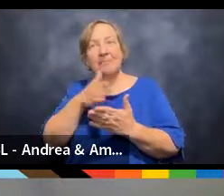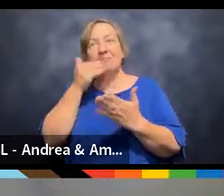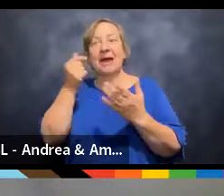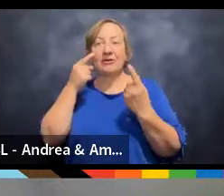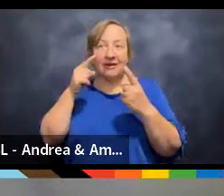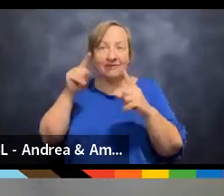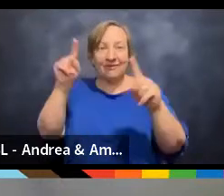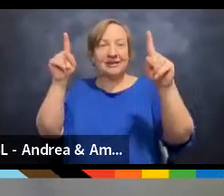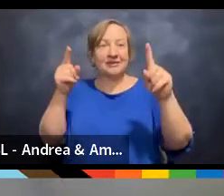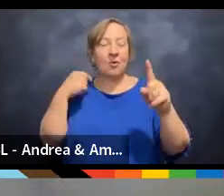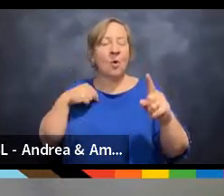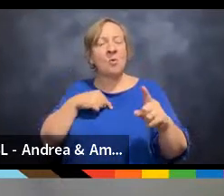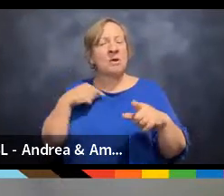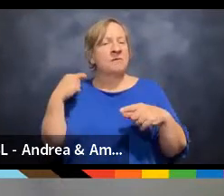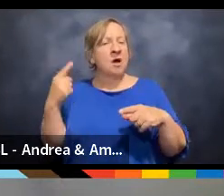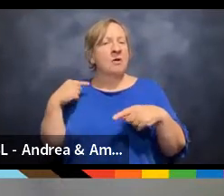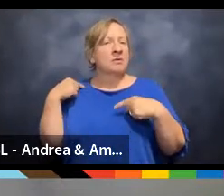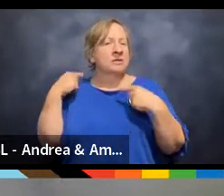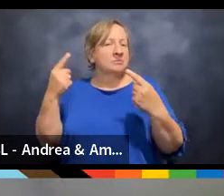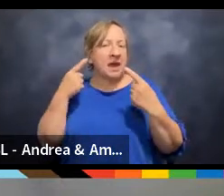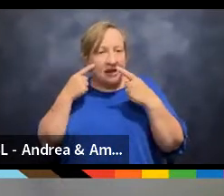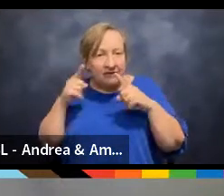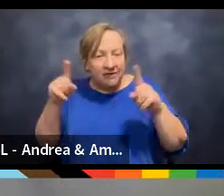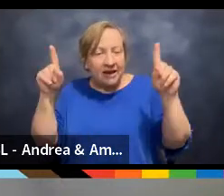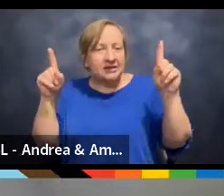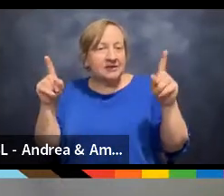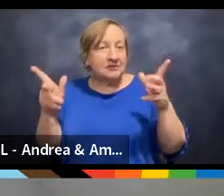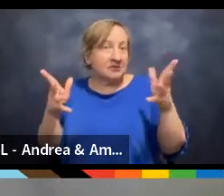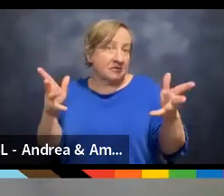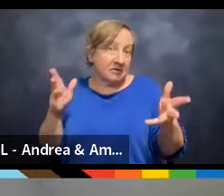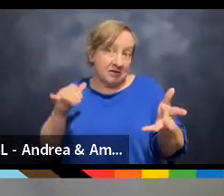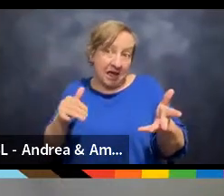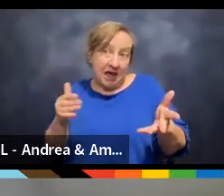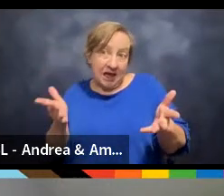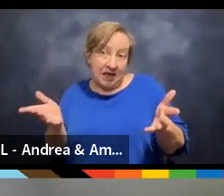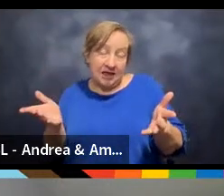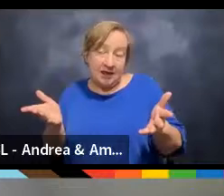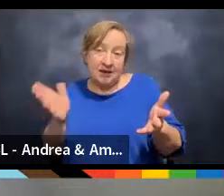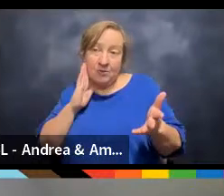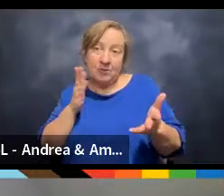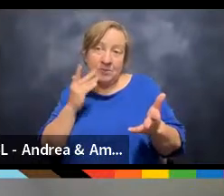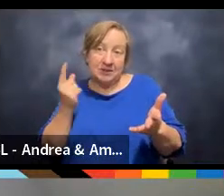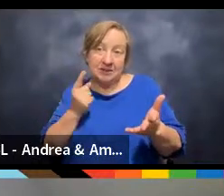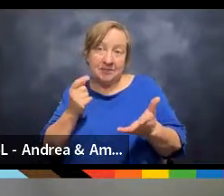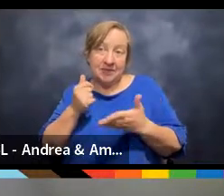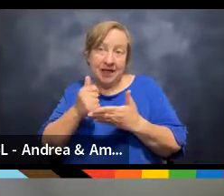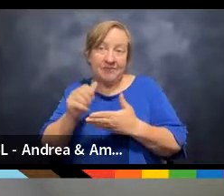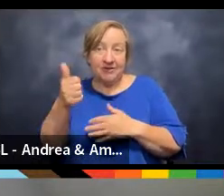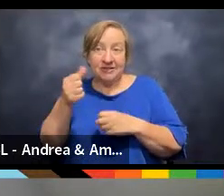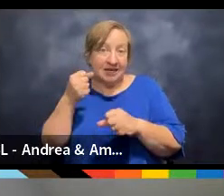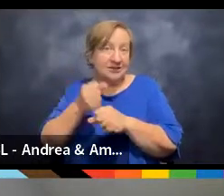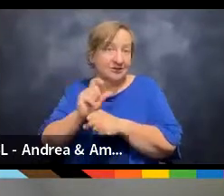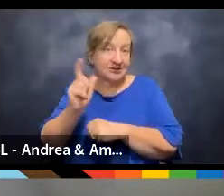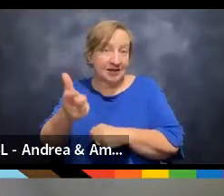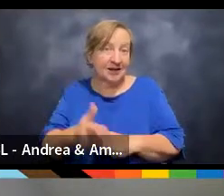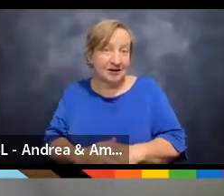effective, or we've always been really effective. I think that would be really useful 10 years later.